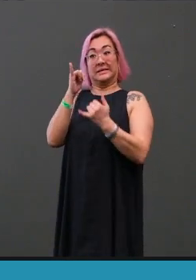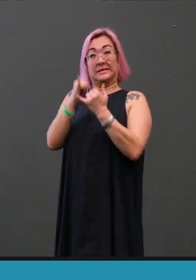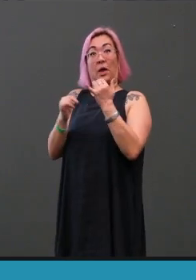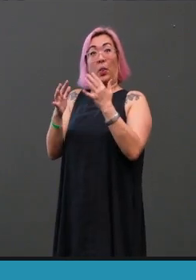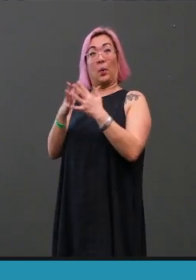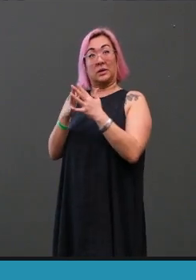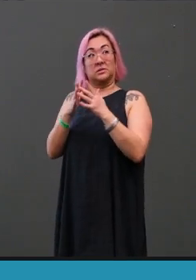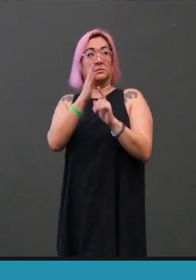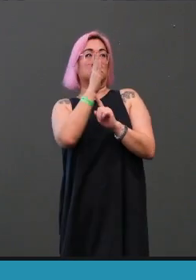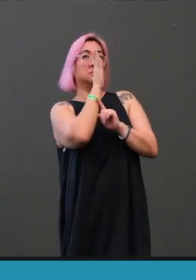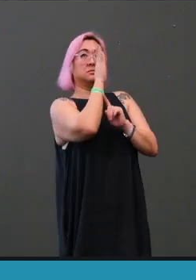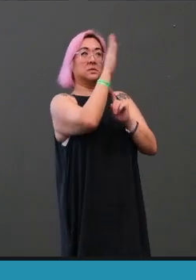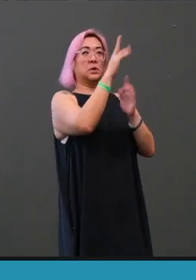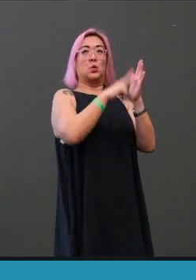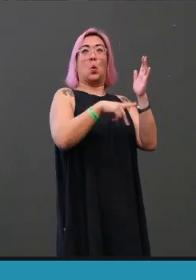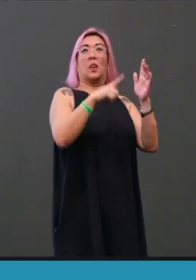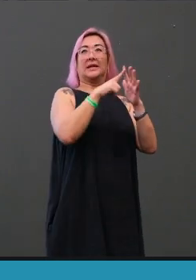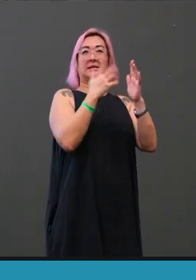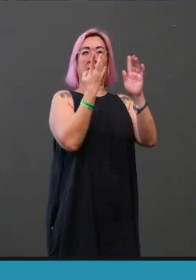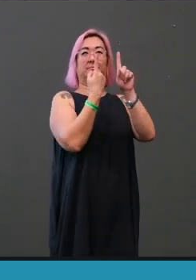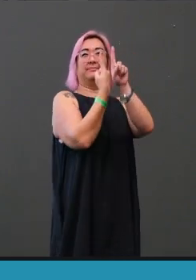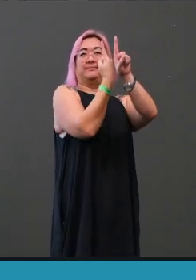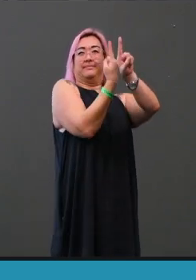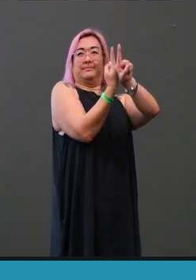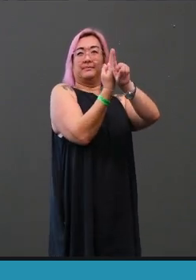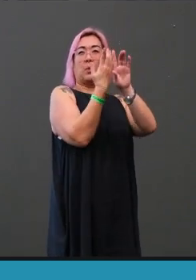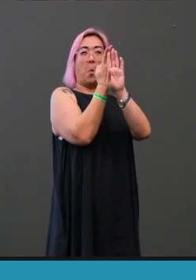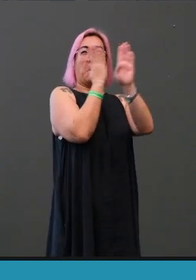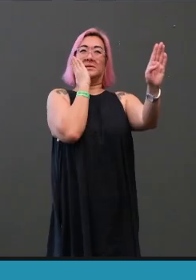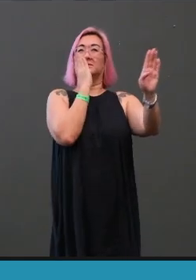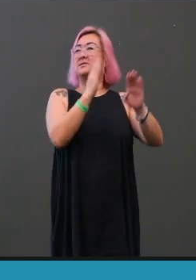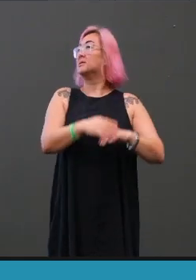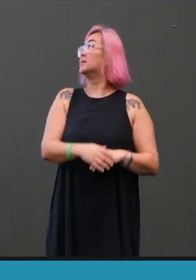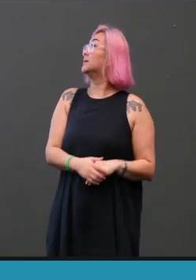And we can get this nice little rotation here showing exactly that.